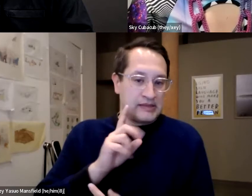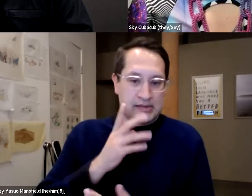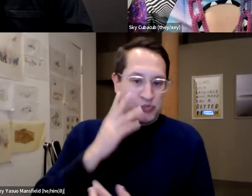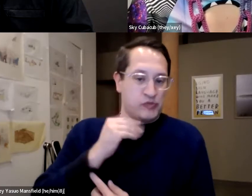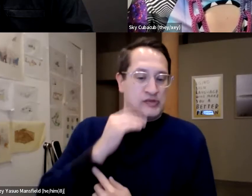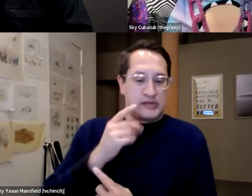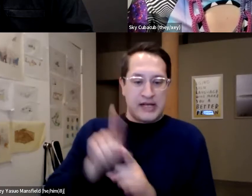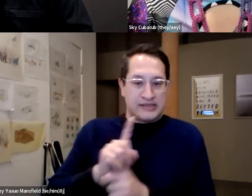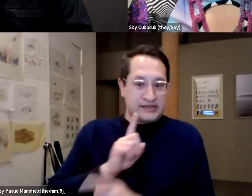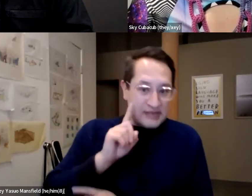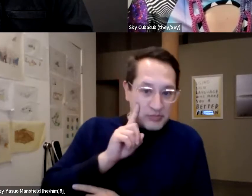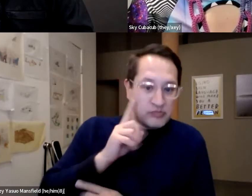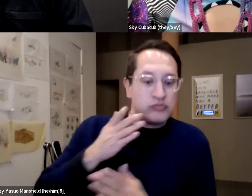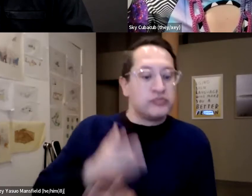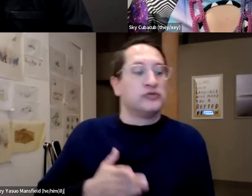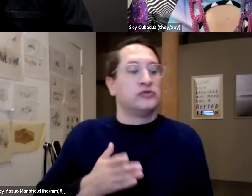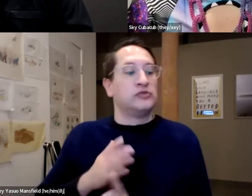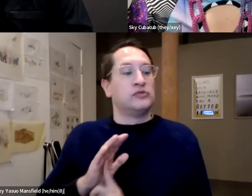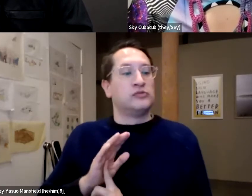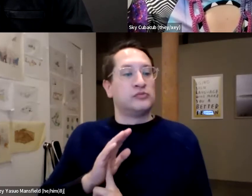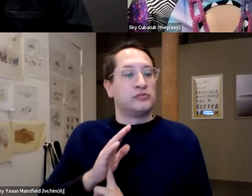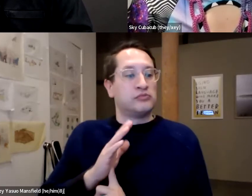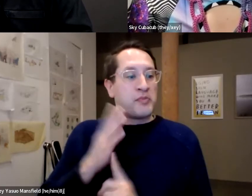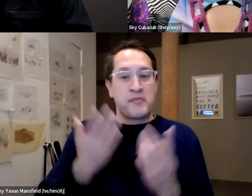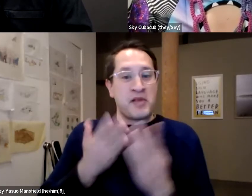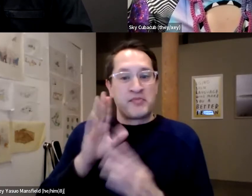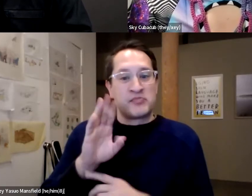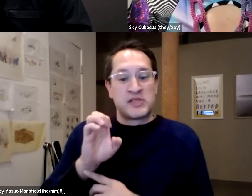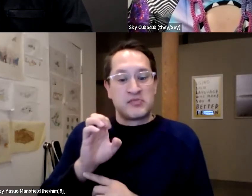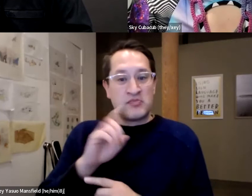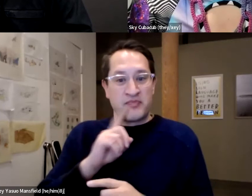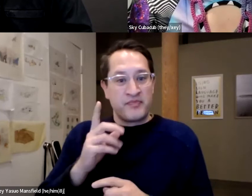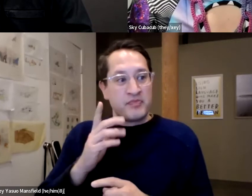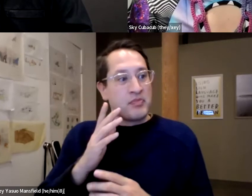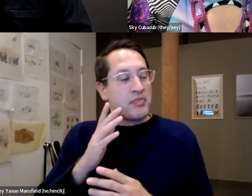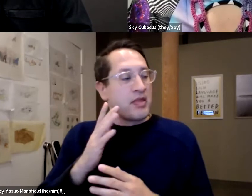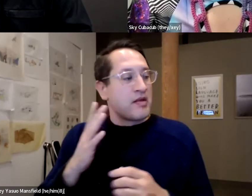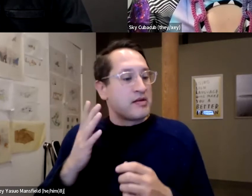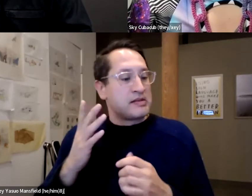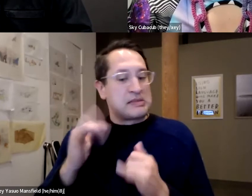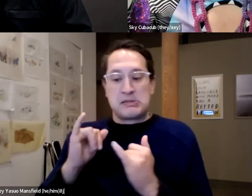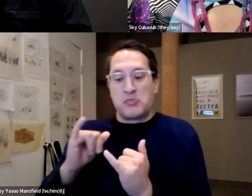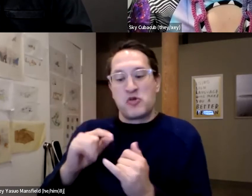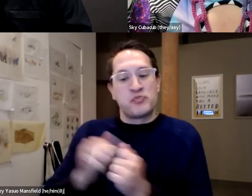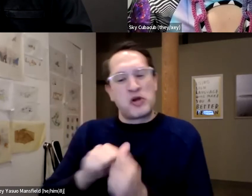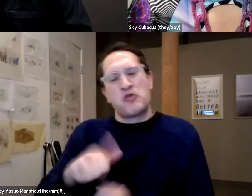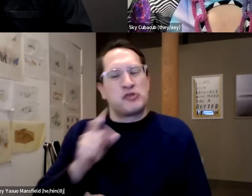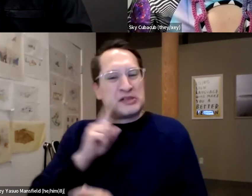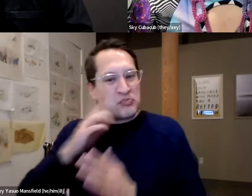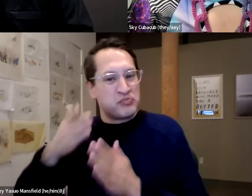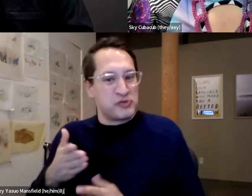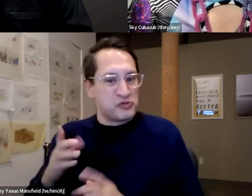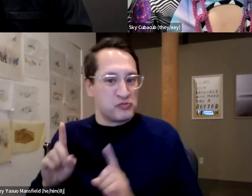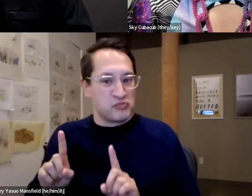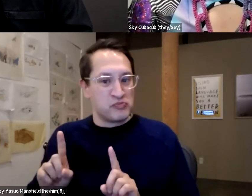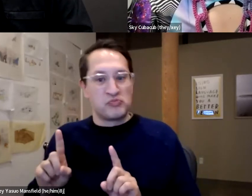my experience as a deaf person might be